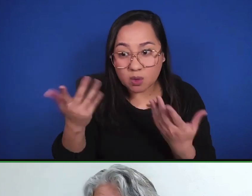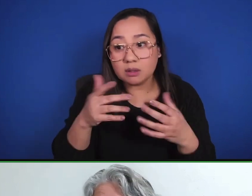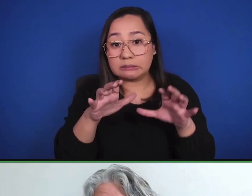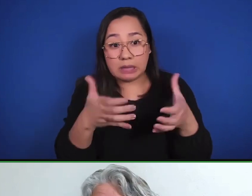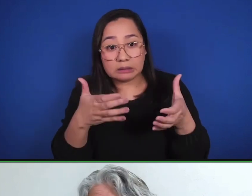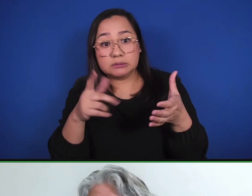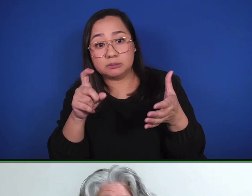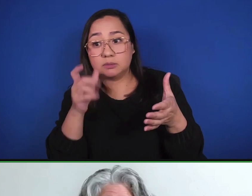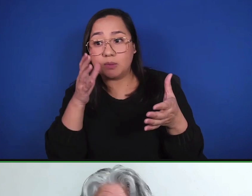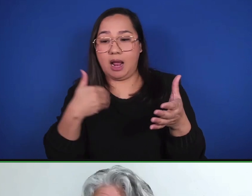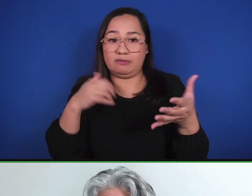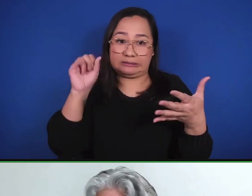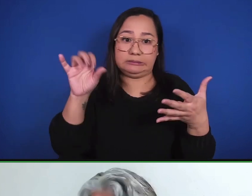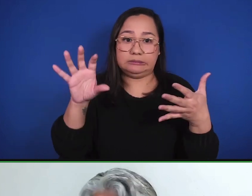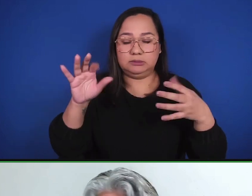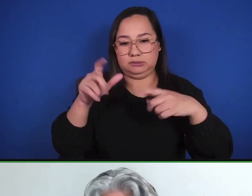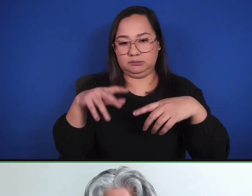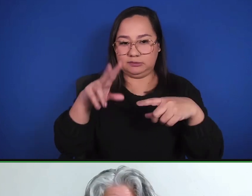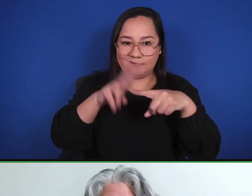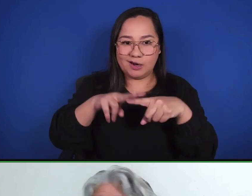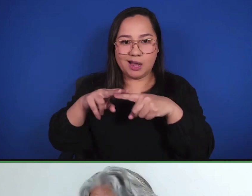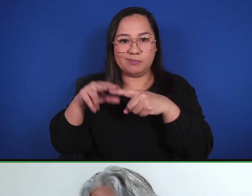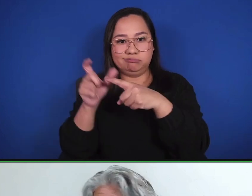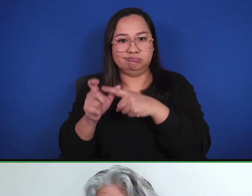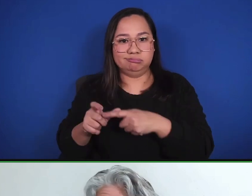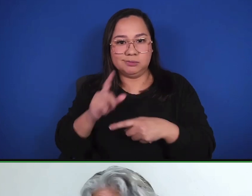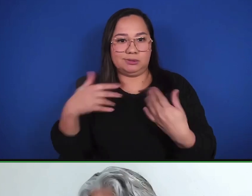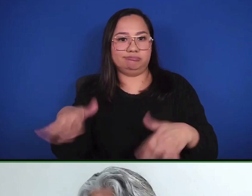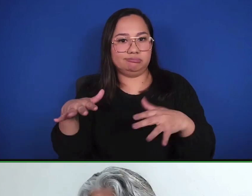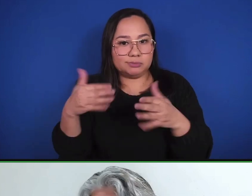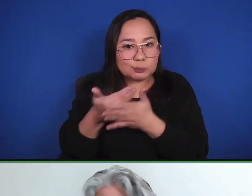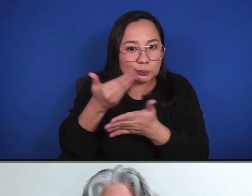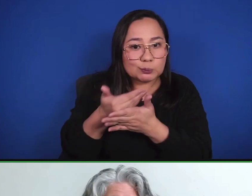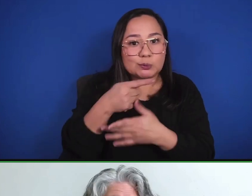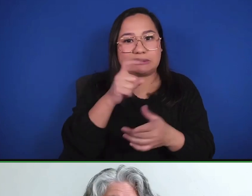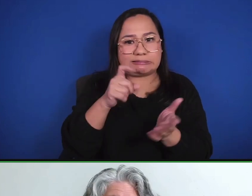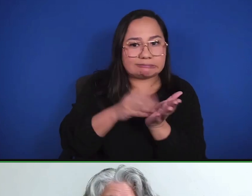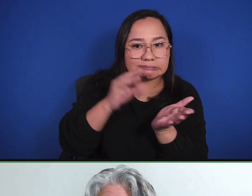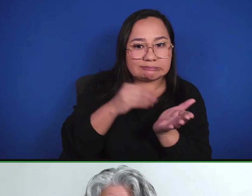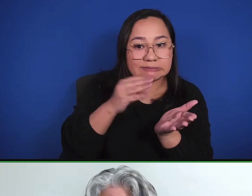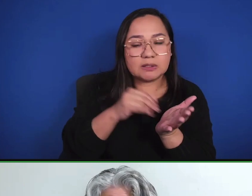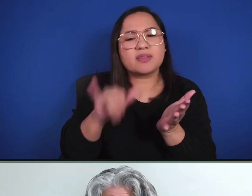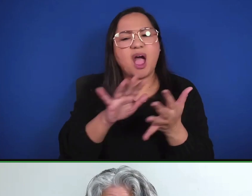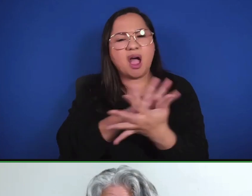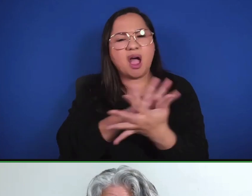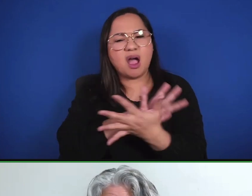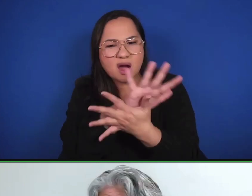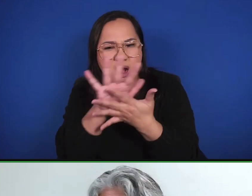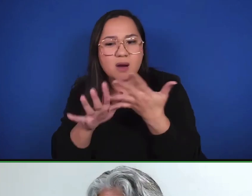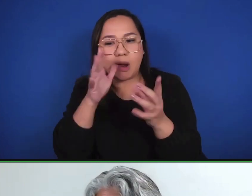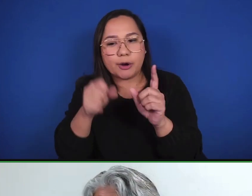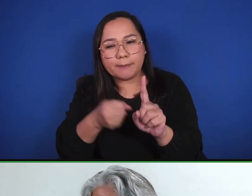learn? That all of these variables may impact their learning and their accommodations. The next one is